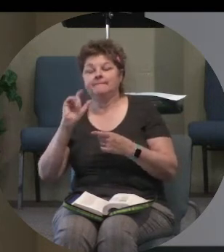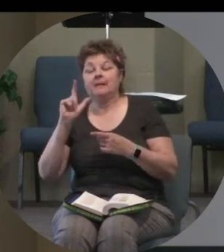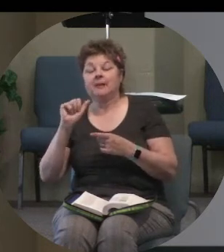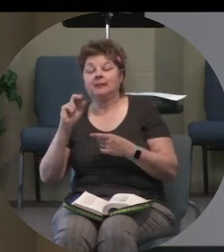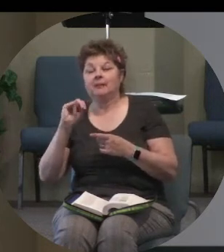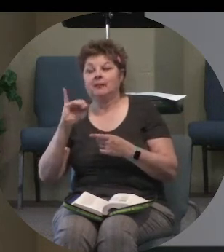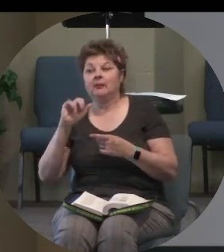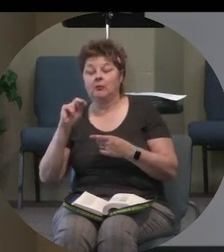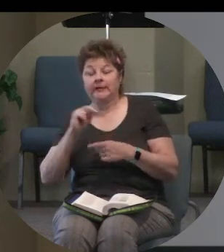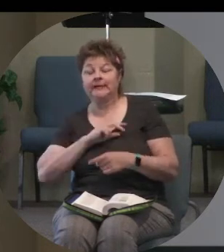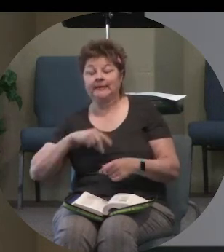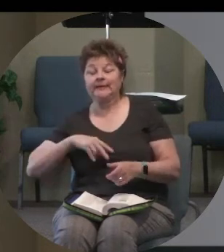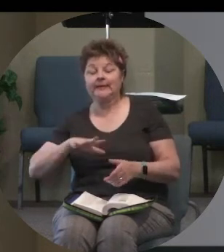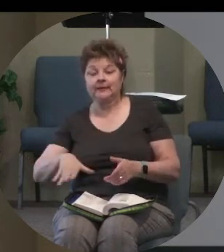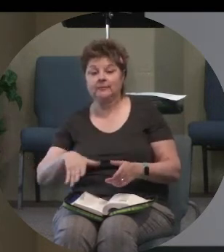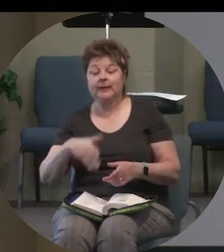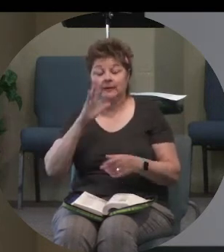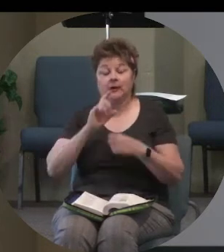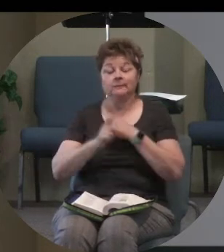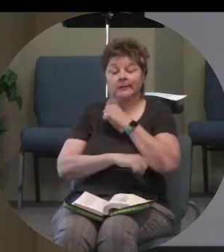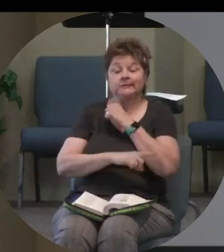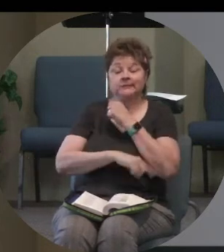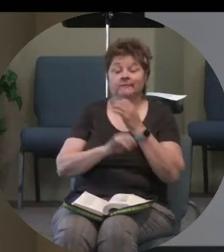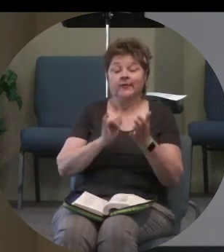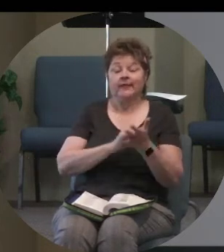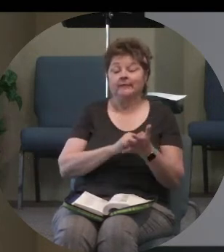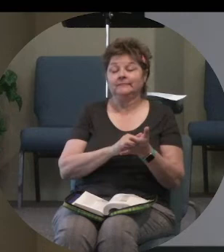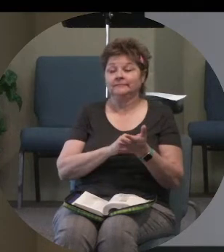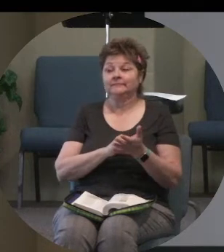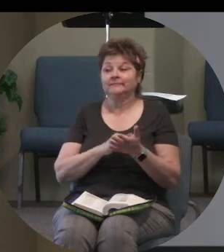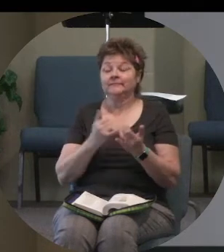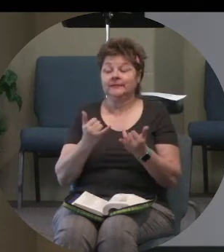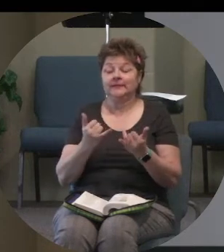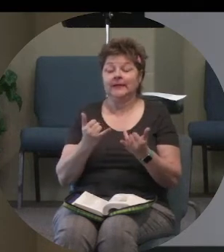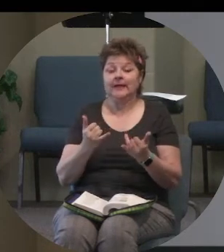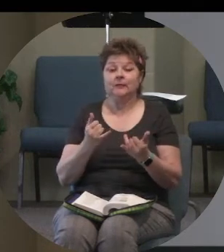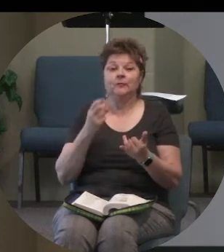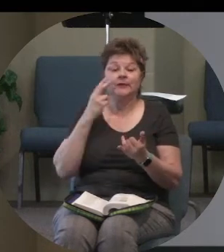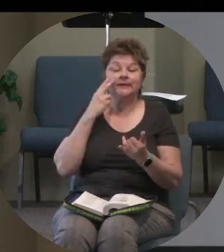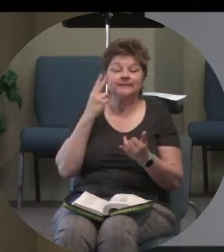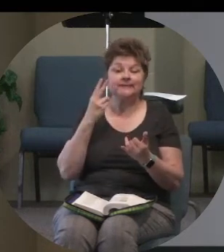that. But in the moment we're going to look at today, we see